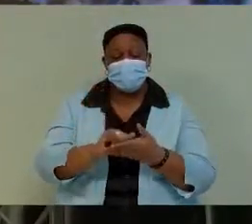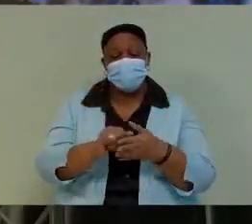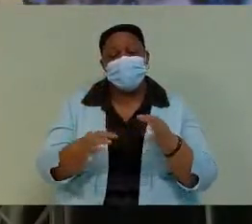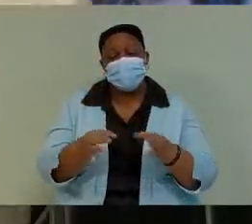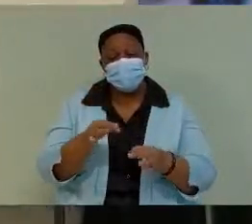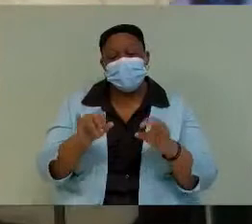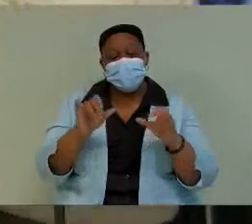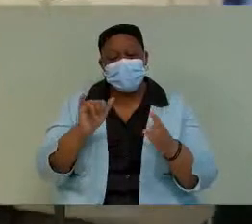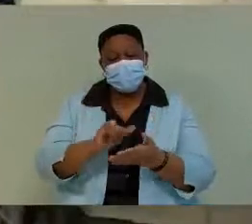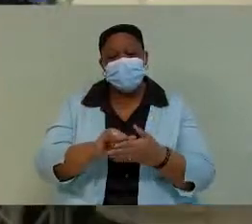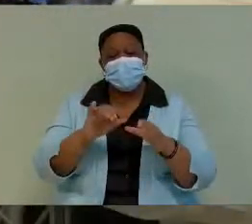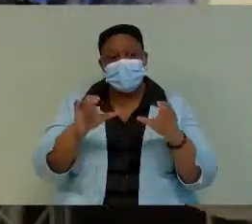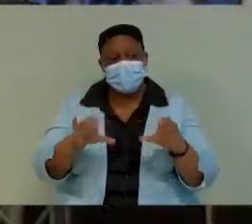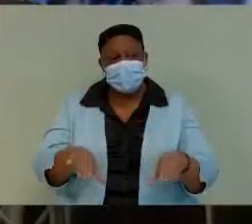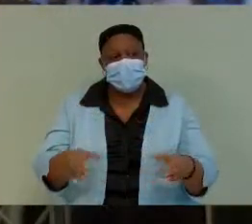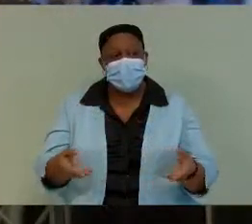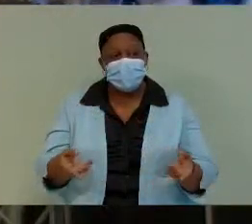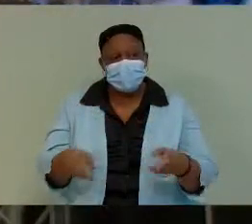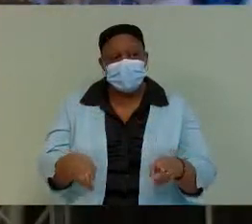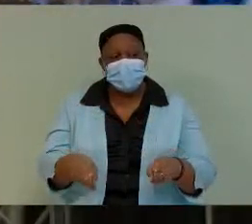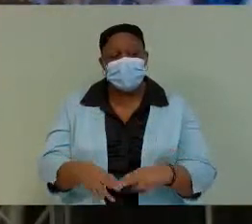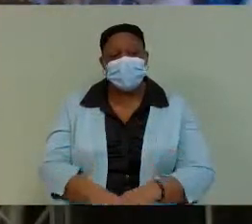Superintendent.